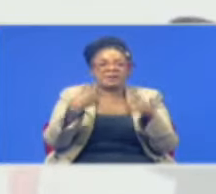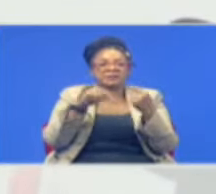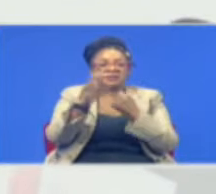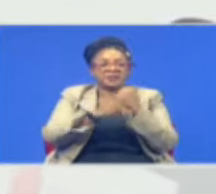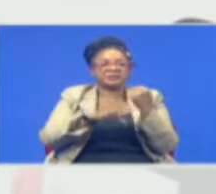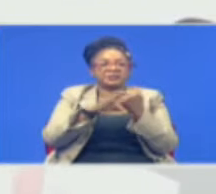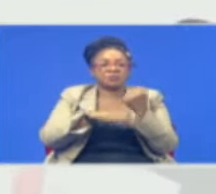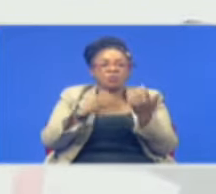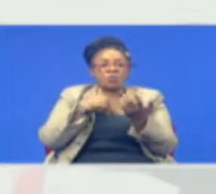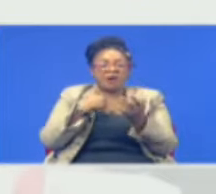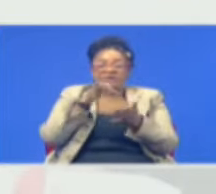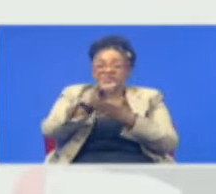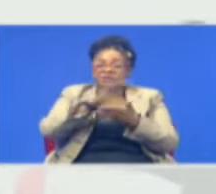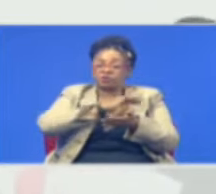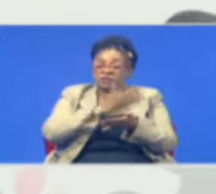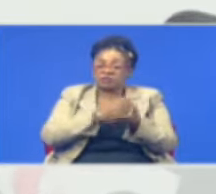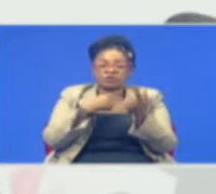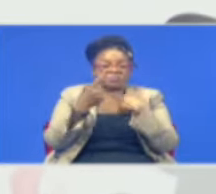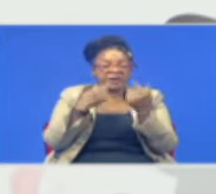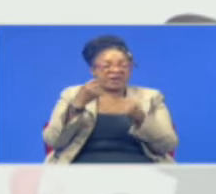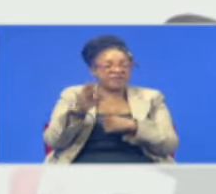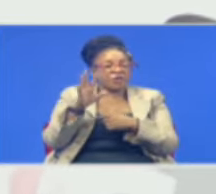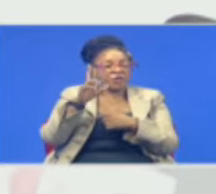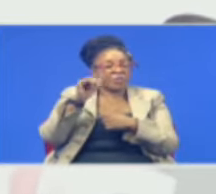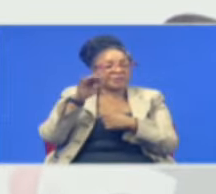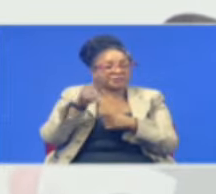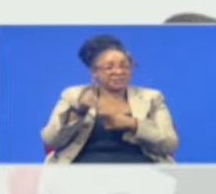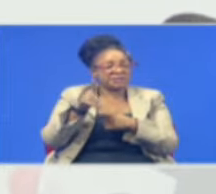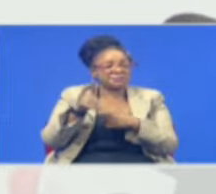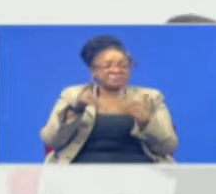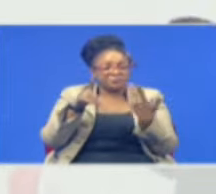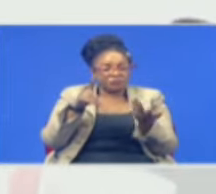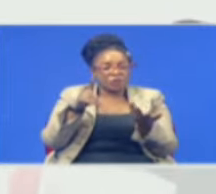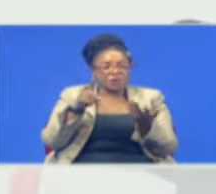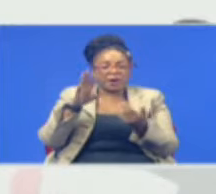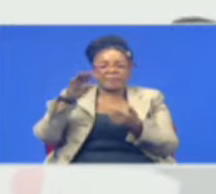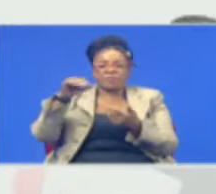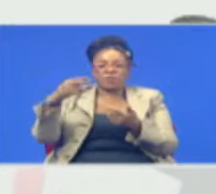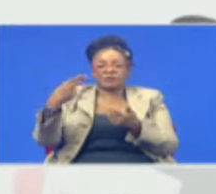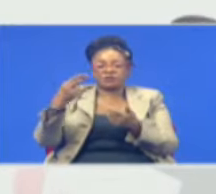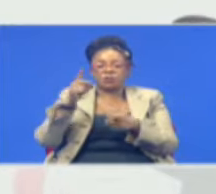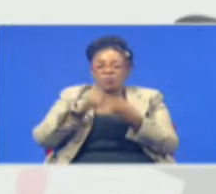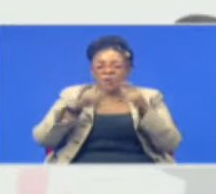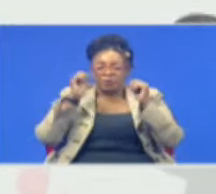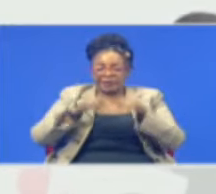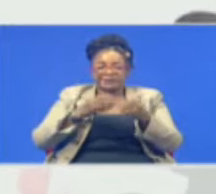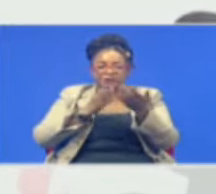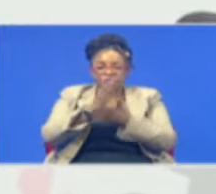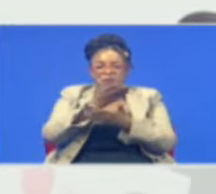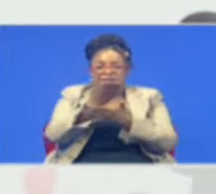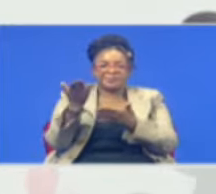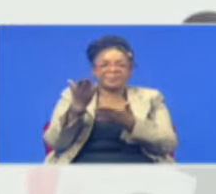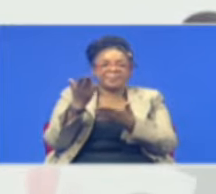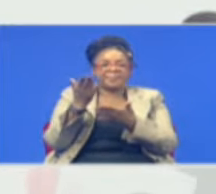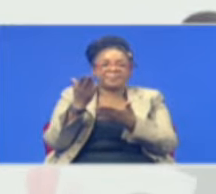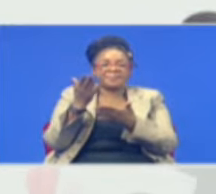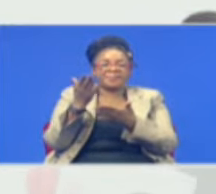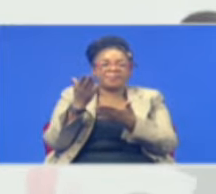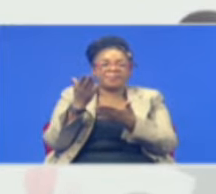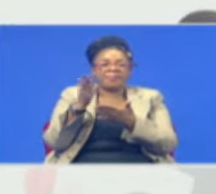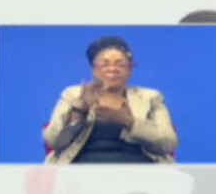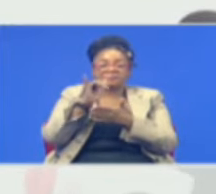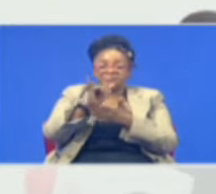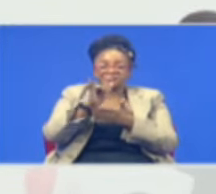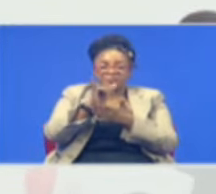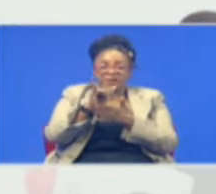have that authority to speak on behalf of the USAID nor MOH, but what we can assure you is that that